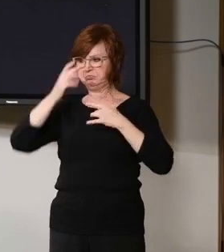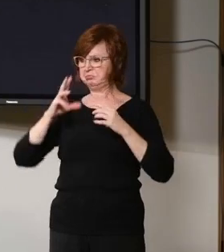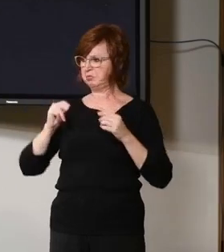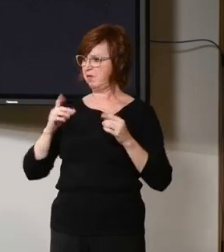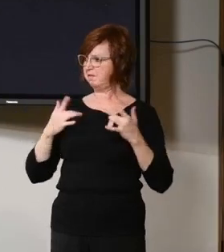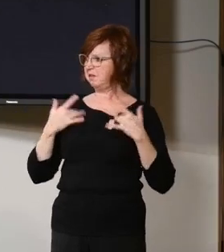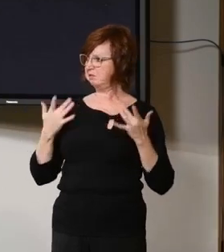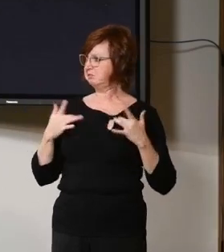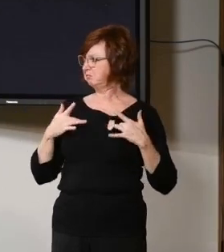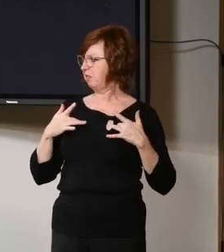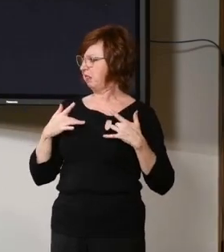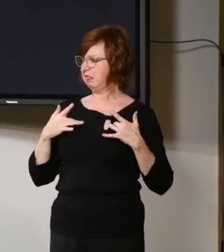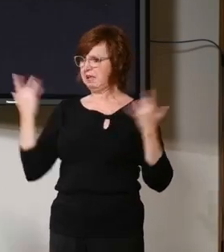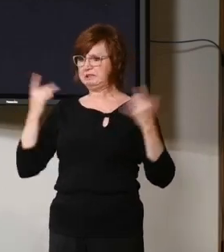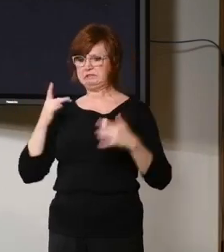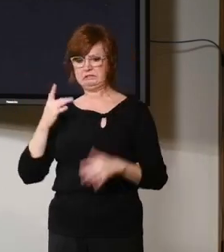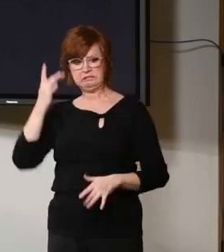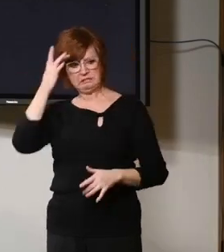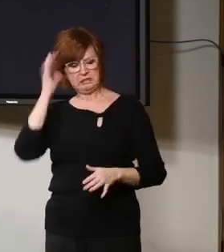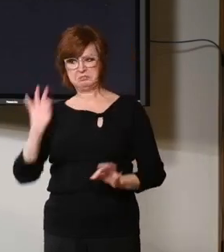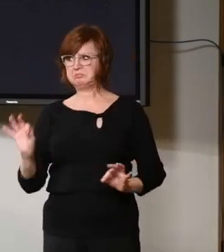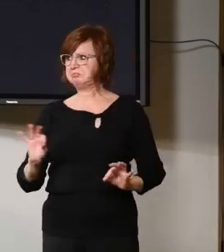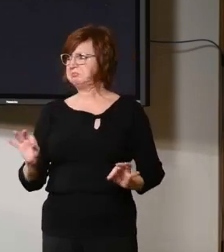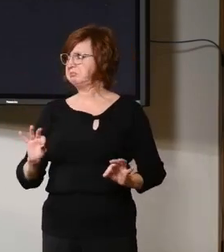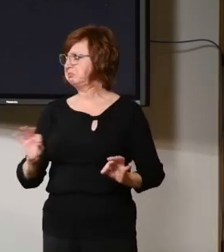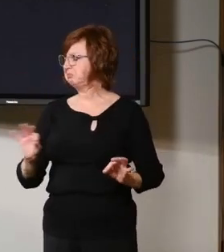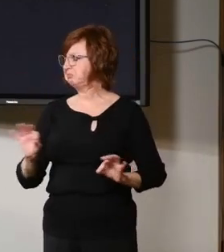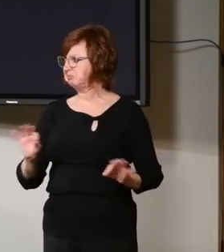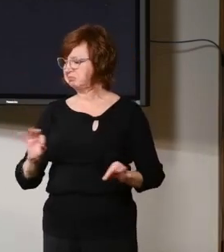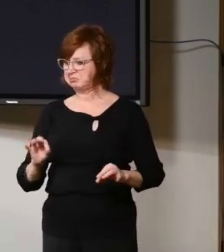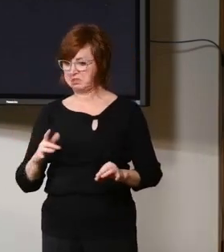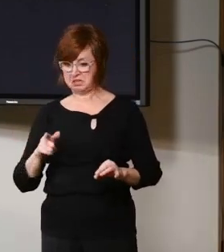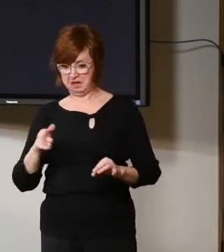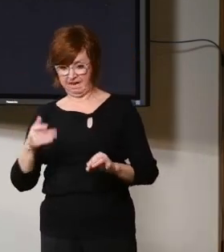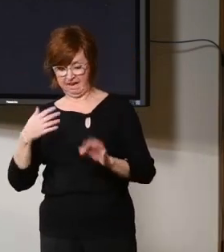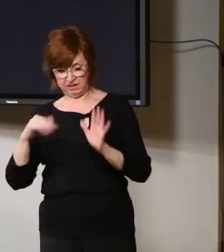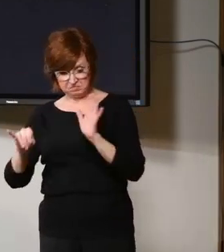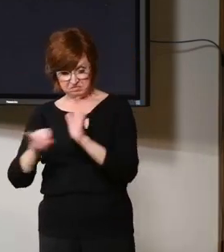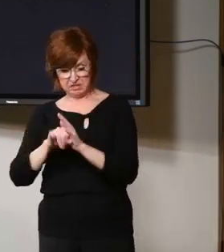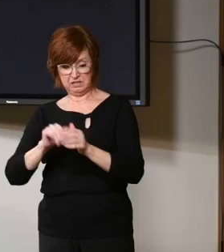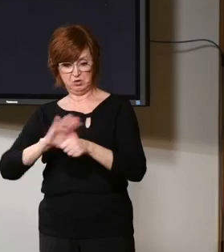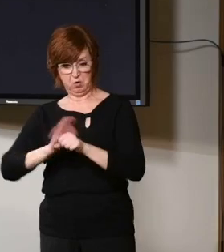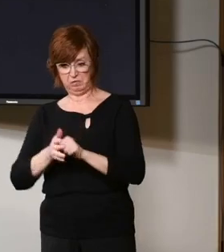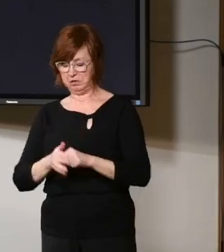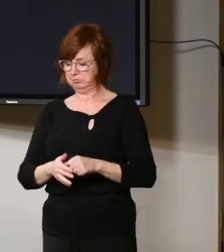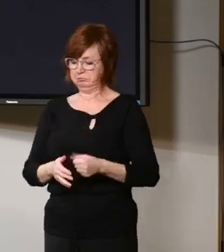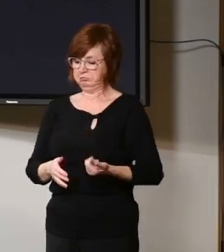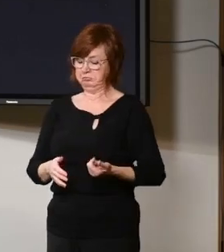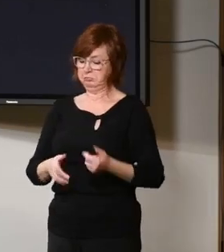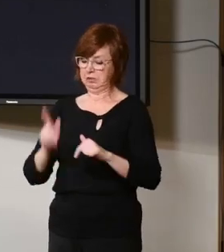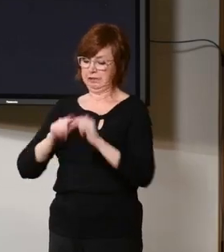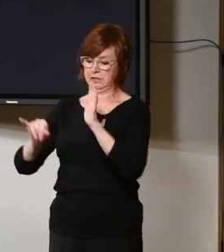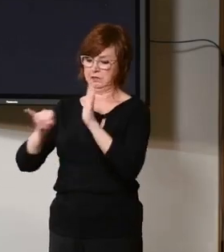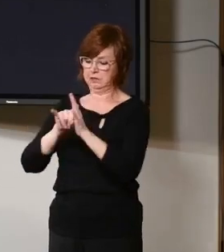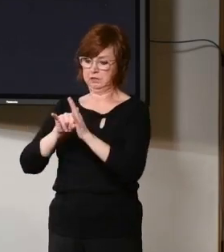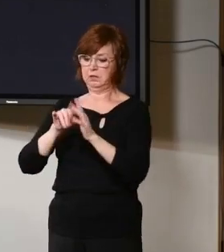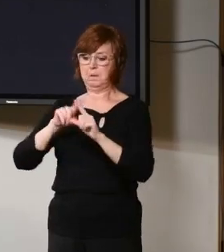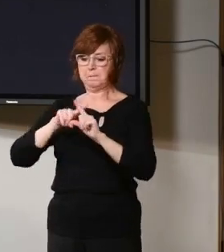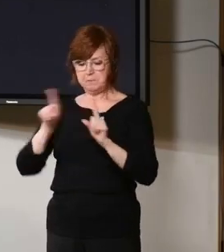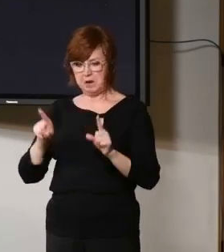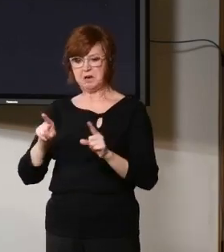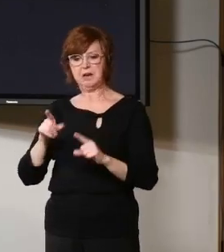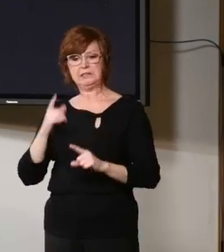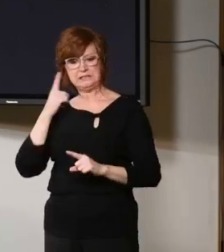community spread somewhere that hasn't been checked because we're not testing everybody who asks for it? There's such a narrow criteria. Well,